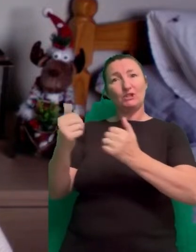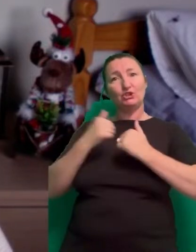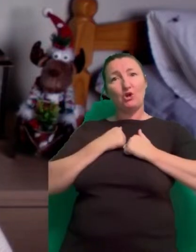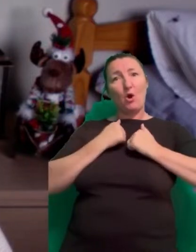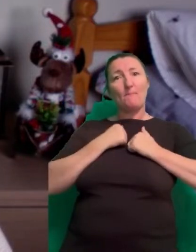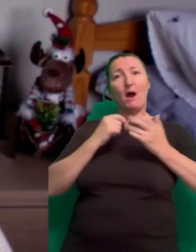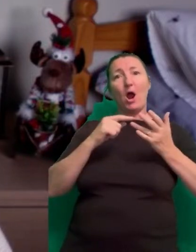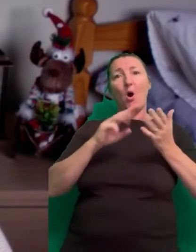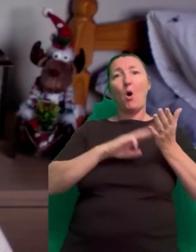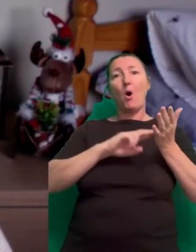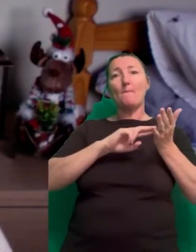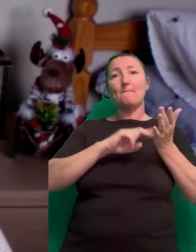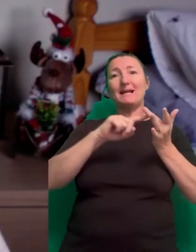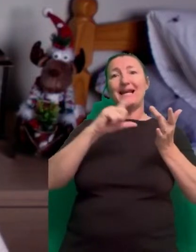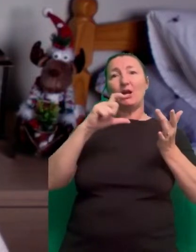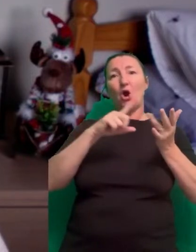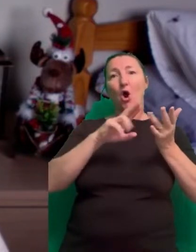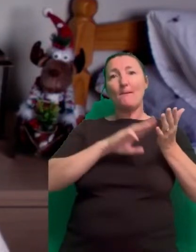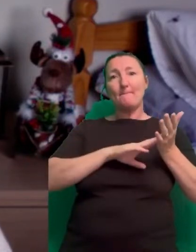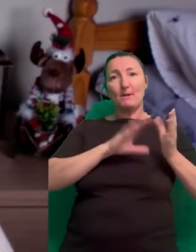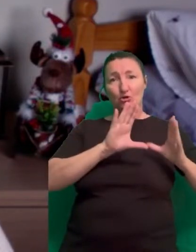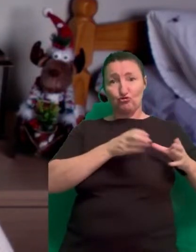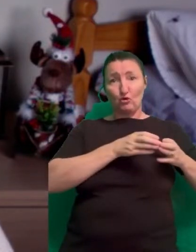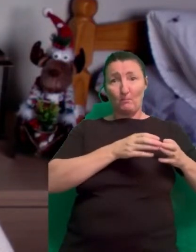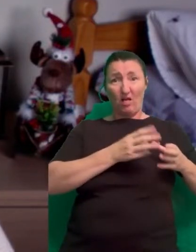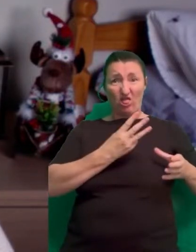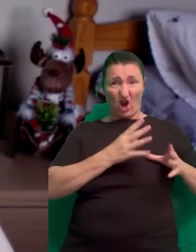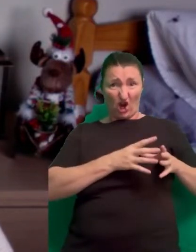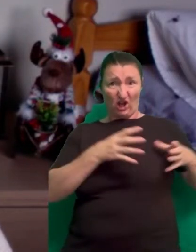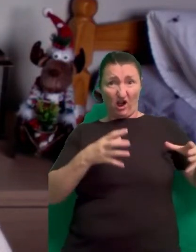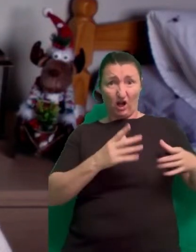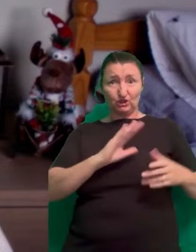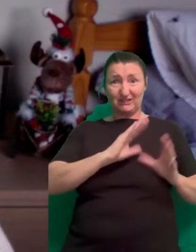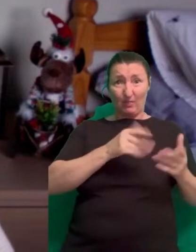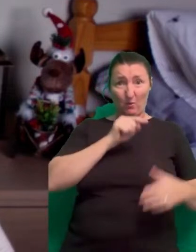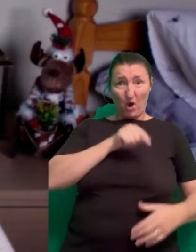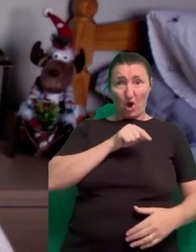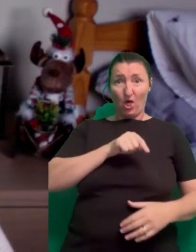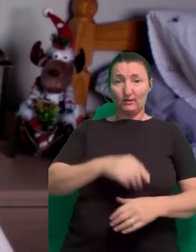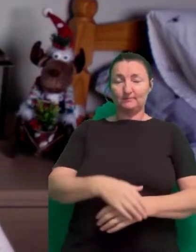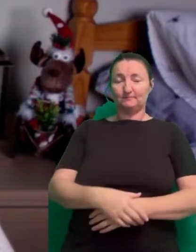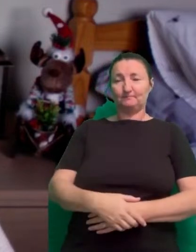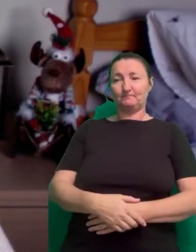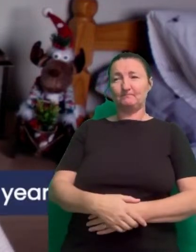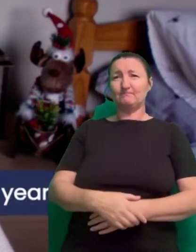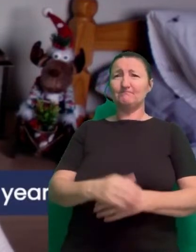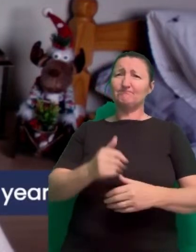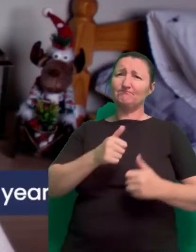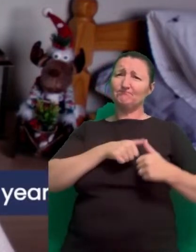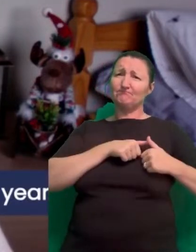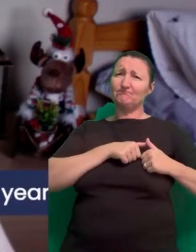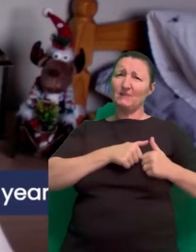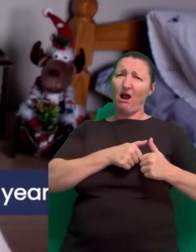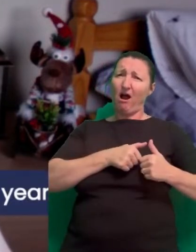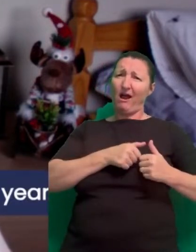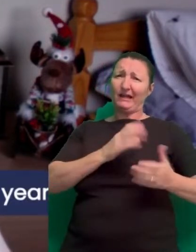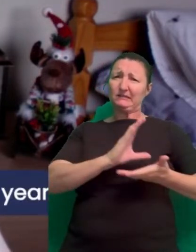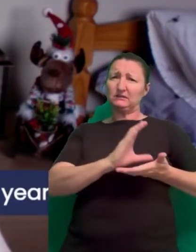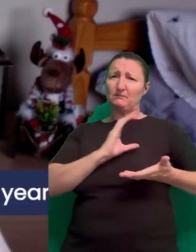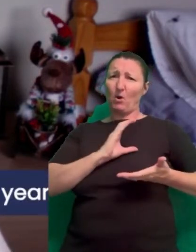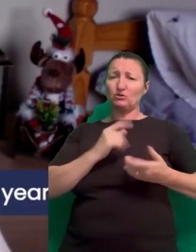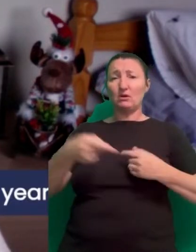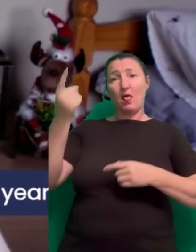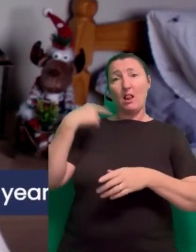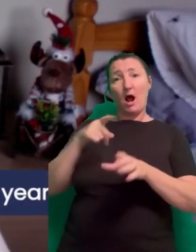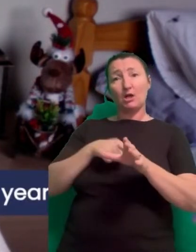network, which is owned by Omnicom Group, which is the 3rd largest in the world. They kindly